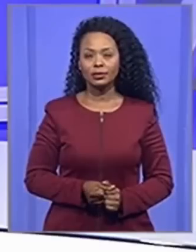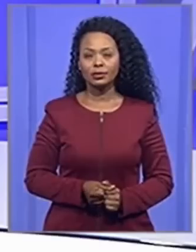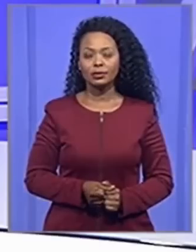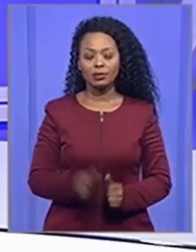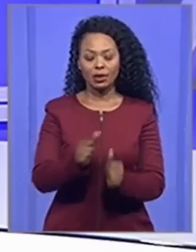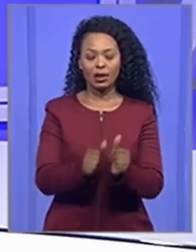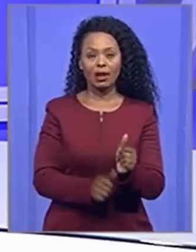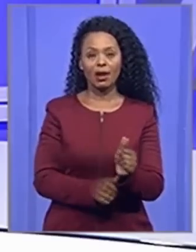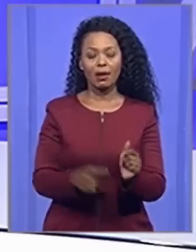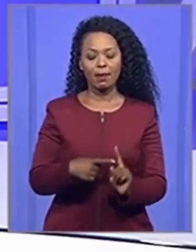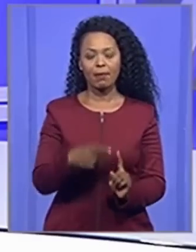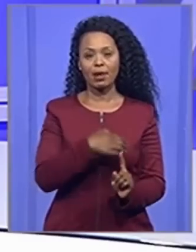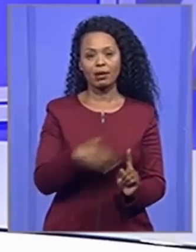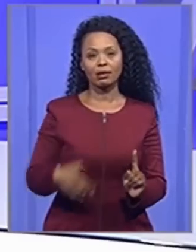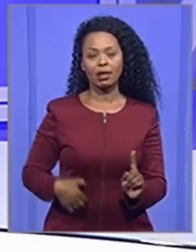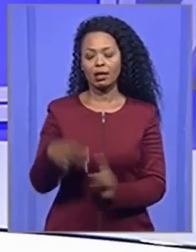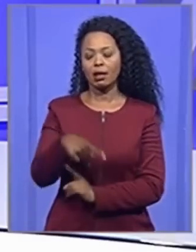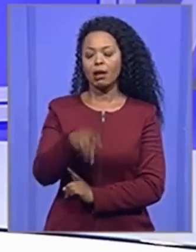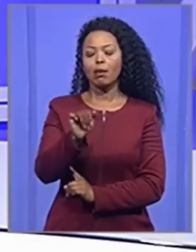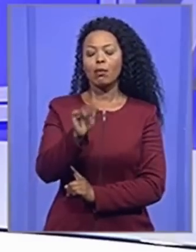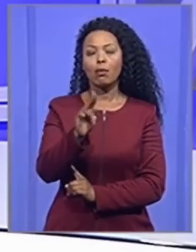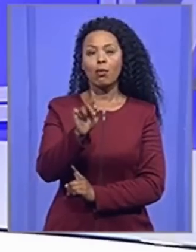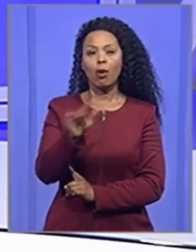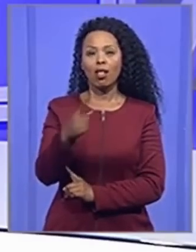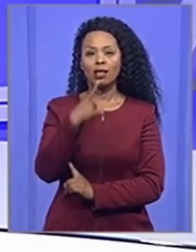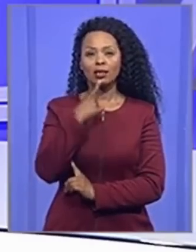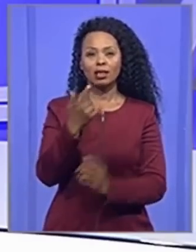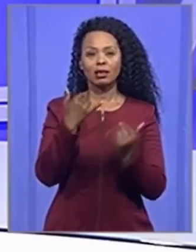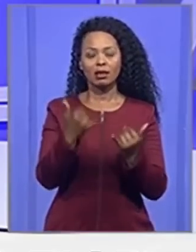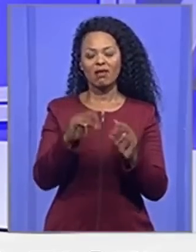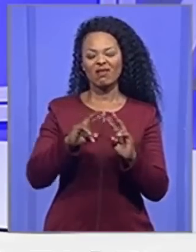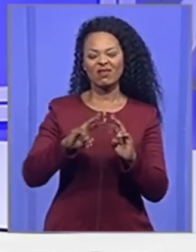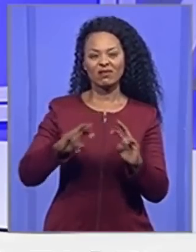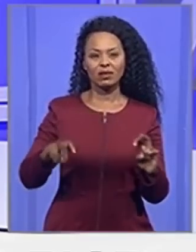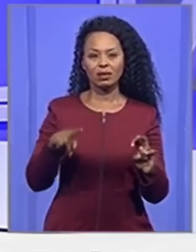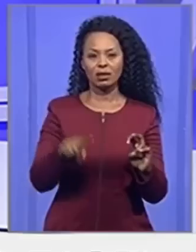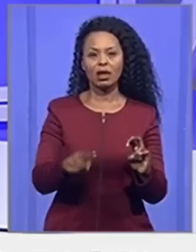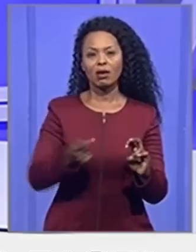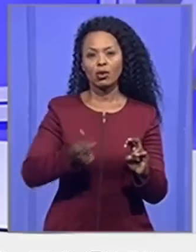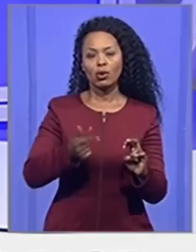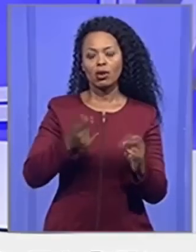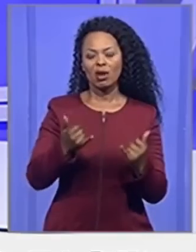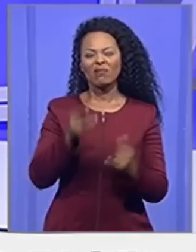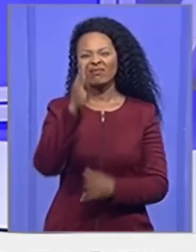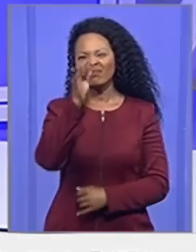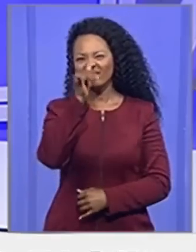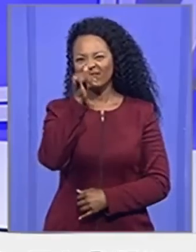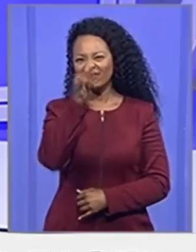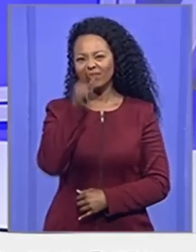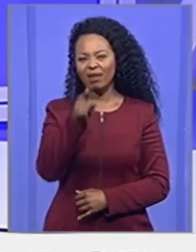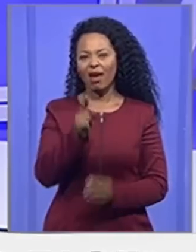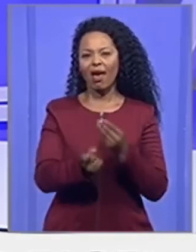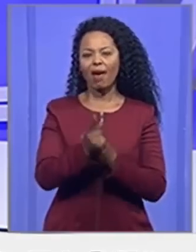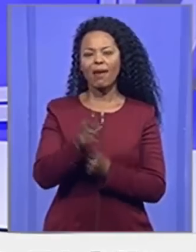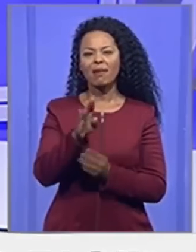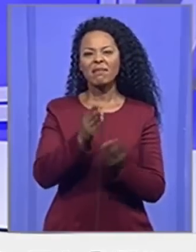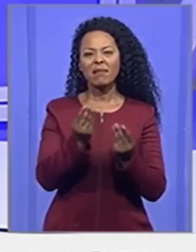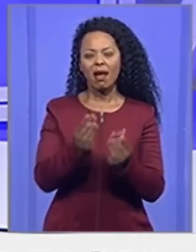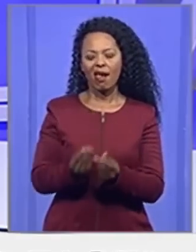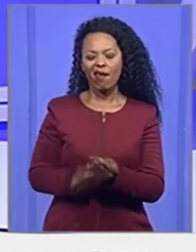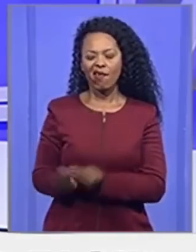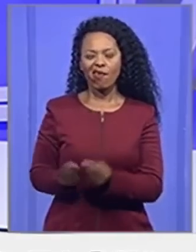Motlatša Presidente Paul Mashatile o re dikutullo tša dinyakišišo tše mmalwa ka ga bogodu bja tšhelete ya dinaga di